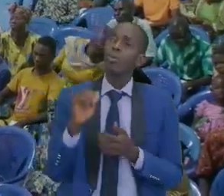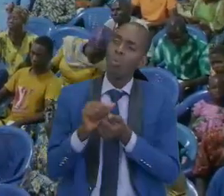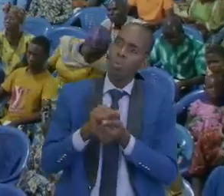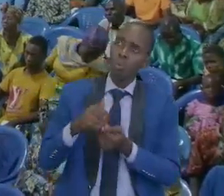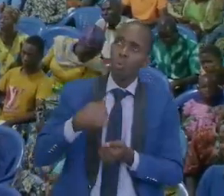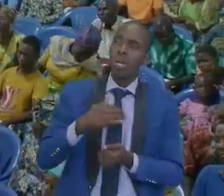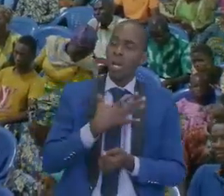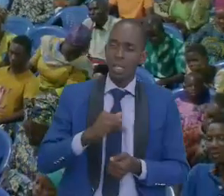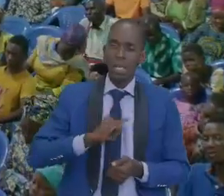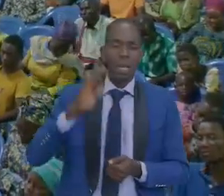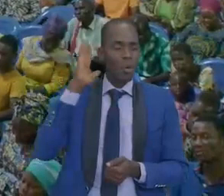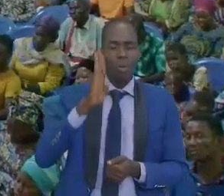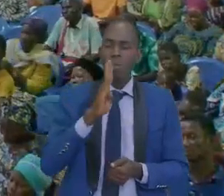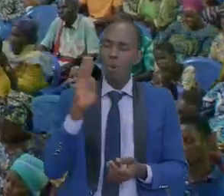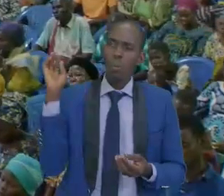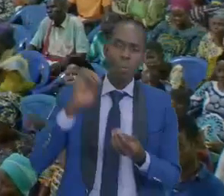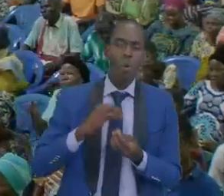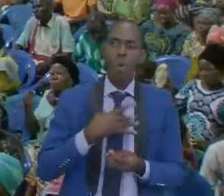whiter than snow.